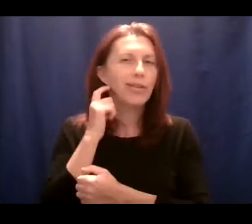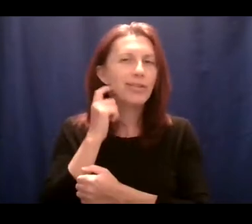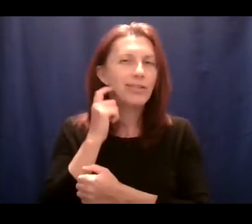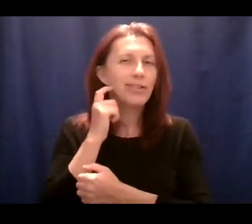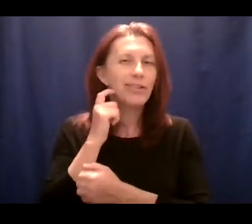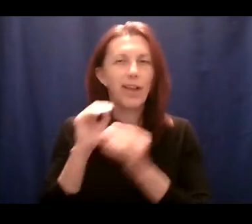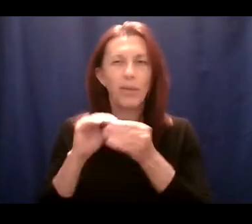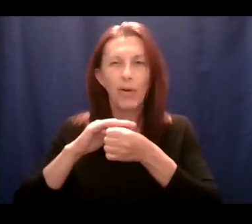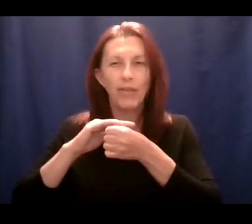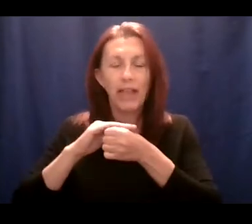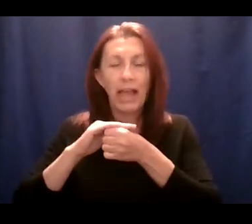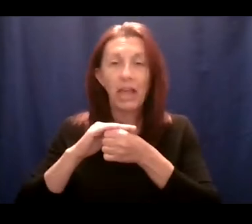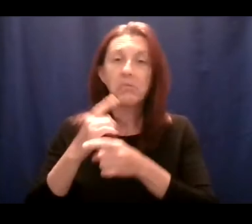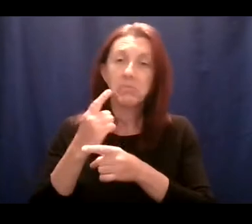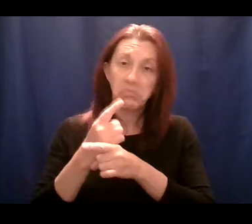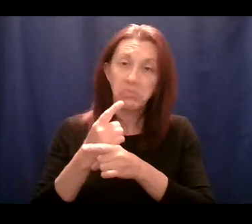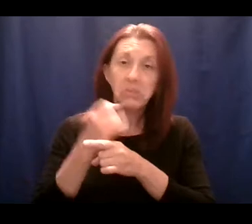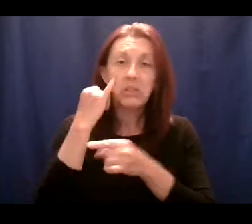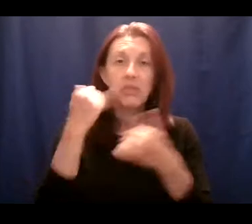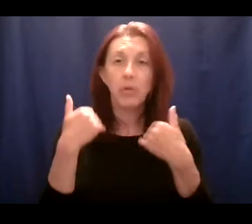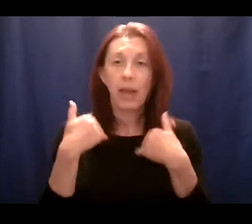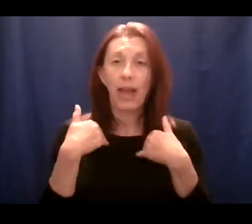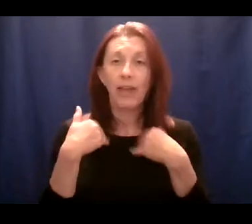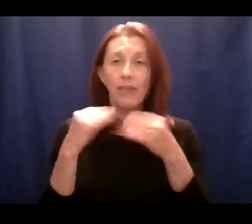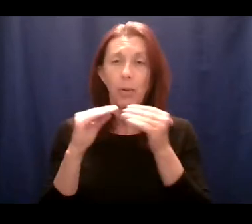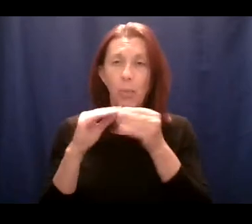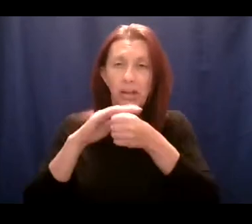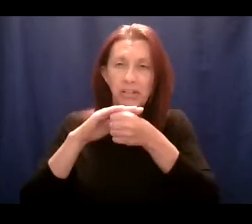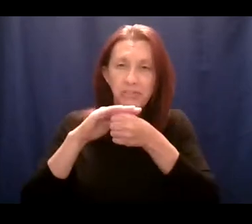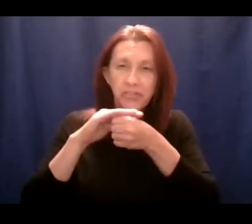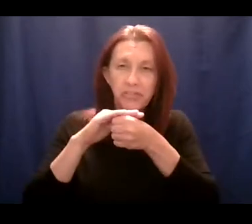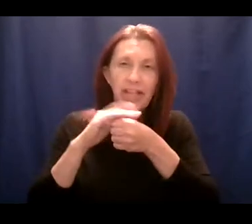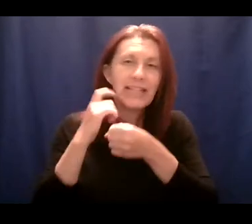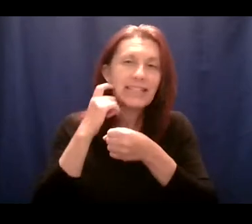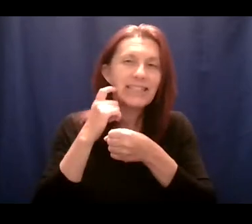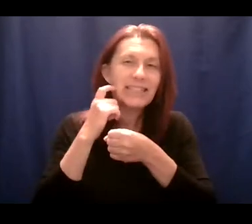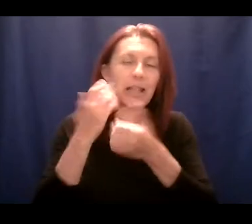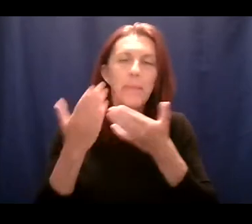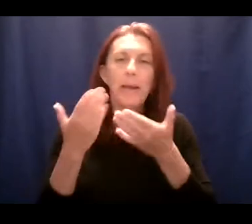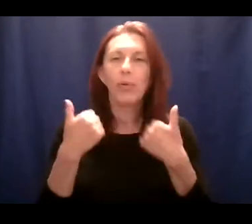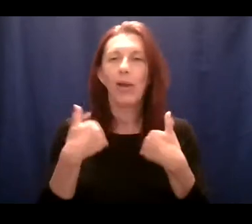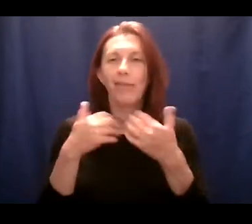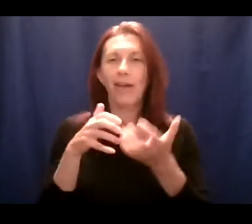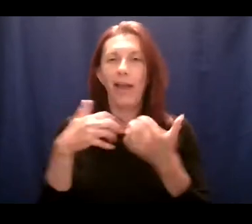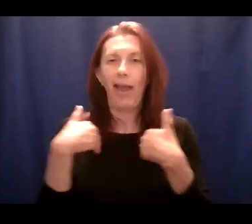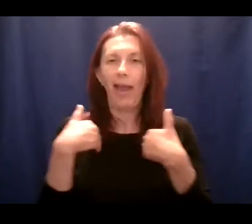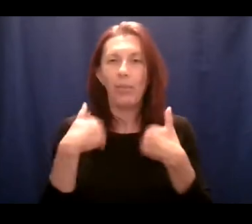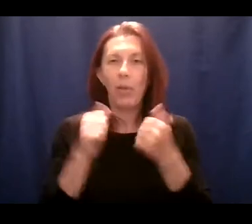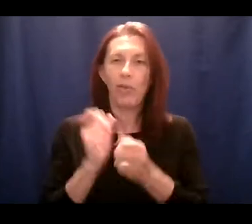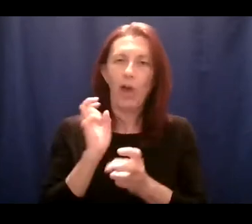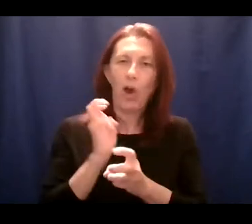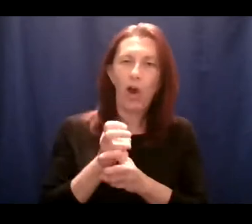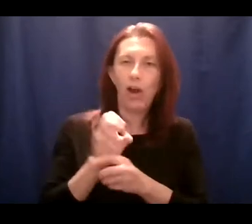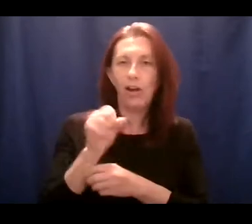So if you have flatter teeth in your mouth, you have maybe an animal with a hard shell that you're trying to crunch. If you have a little bit more of a